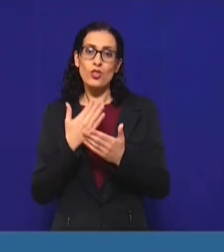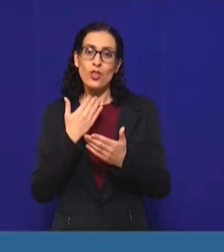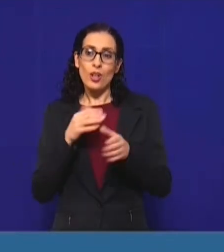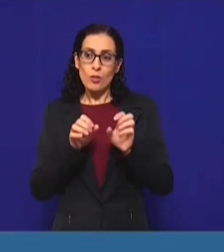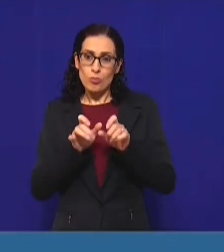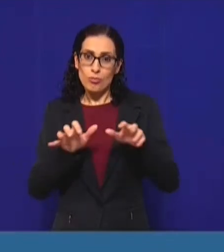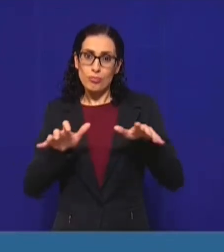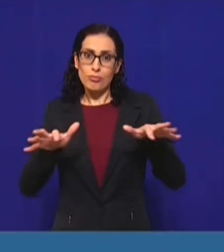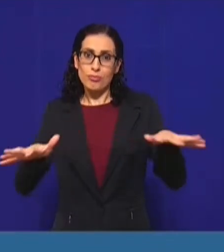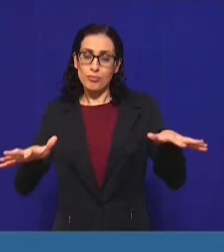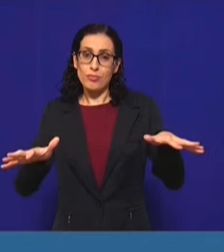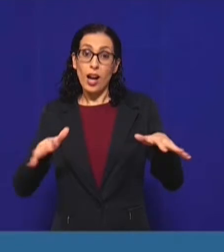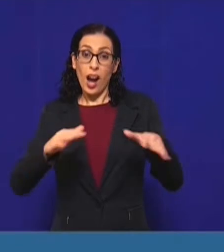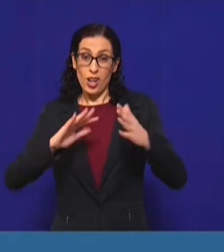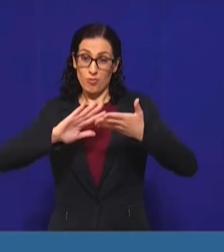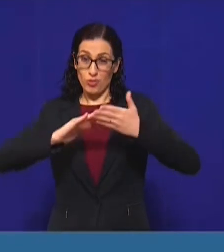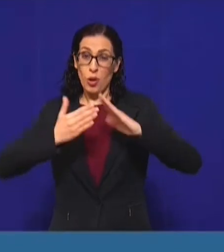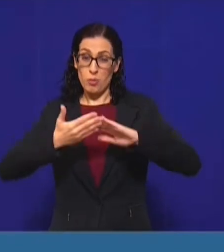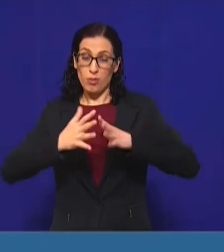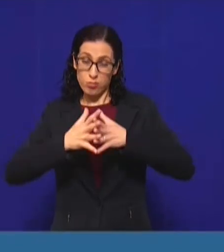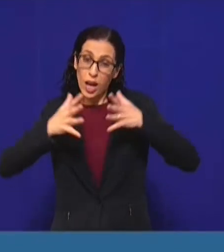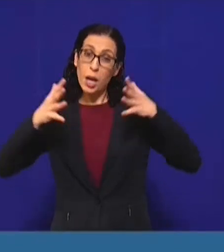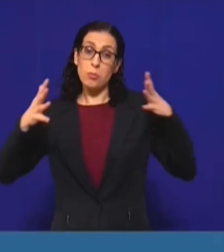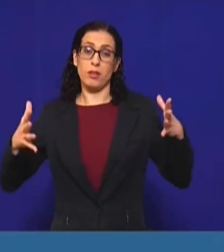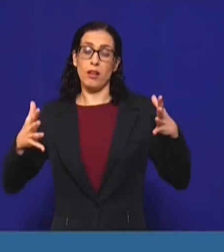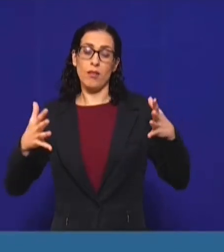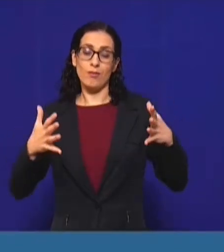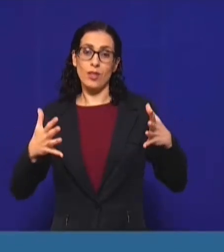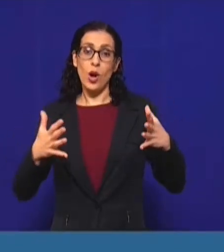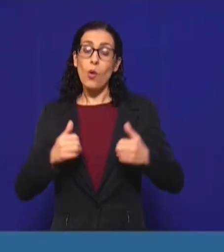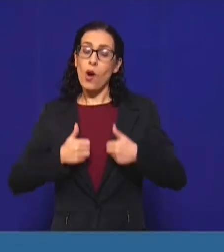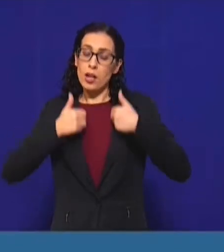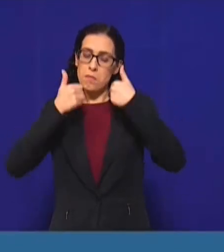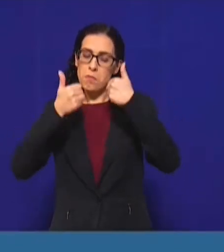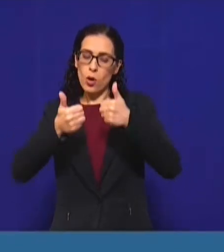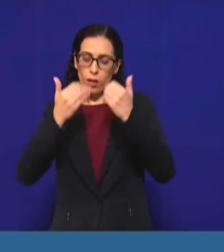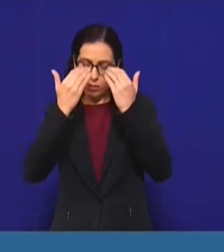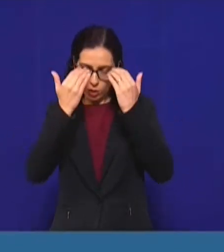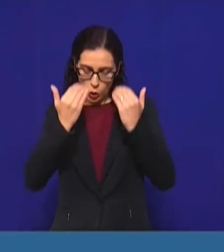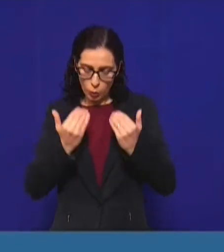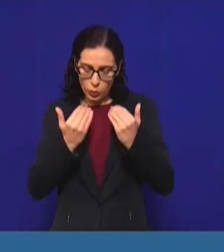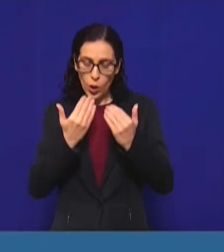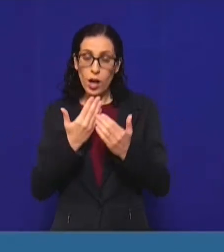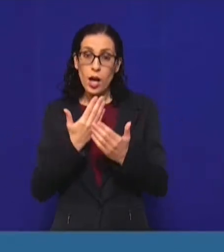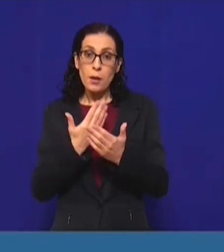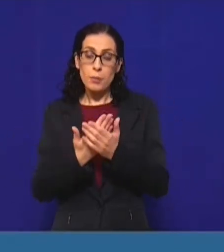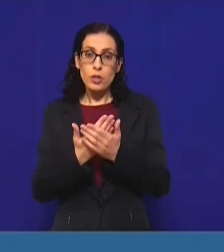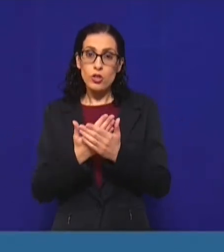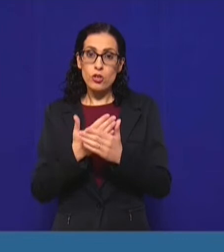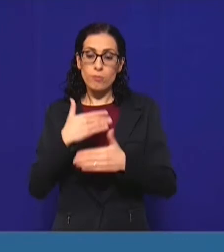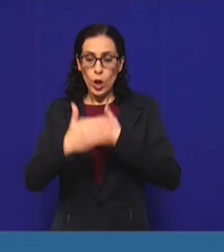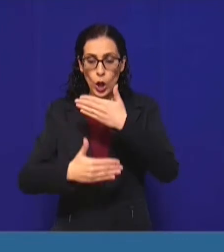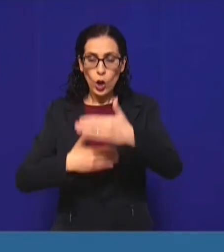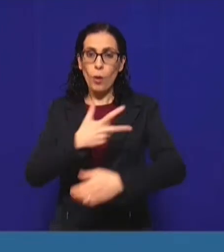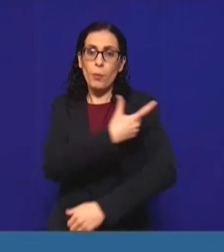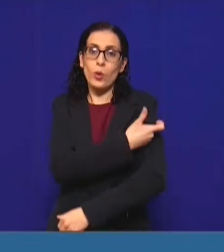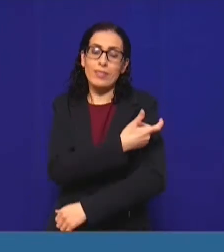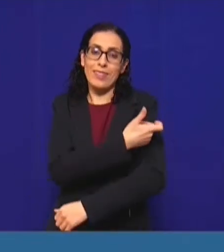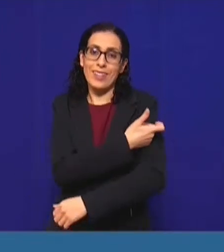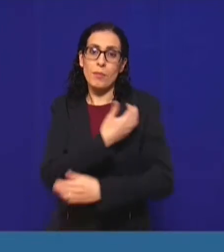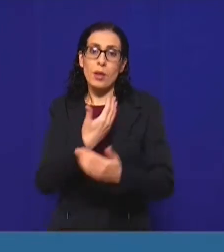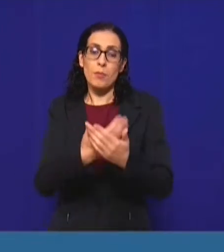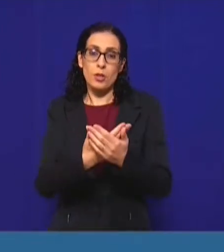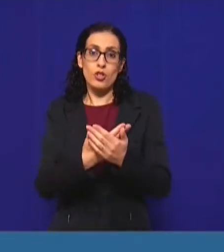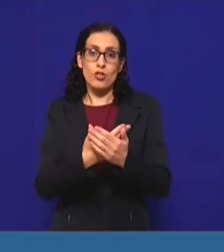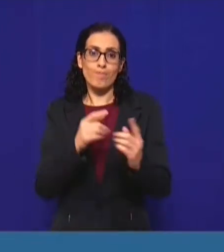għandna fil-komunità għadha għolja. U allura importanti li nsegwhom sakemm aħna nkomplu nimxu bit-tilqim tagħna ħalli nilħqu